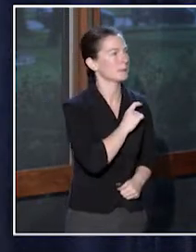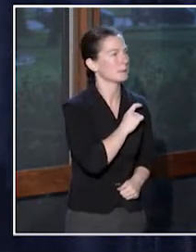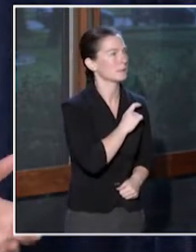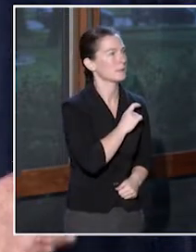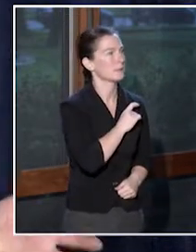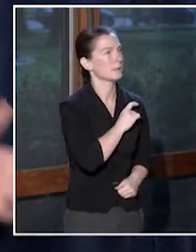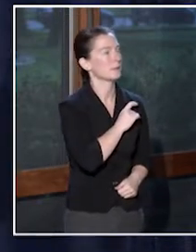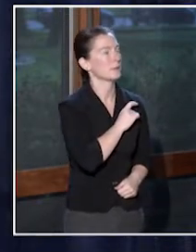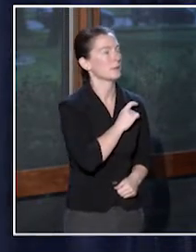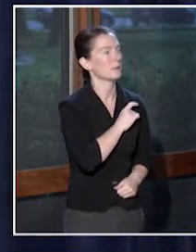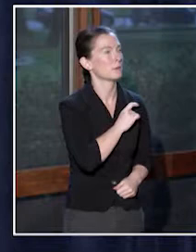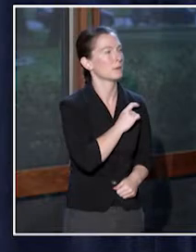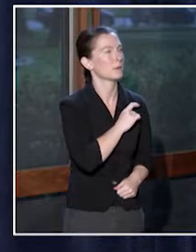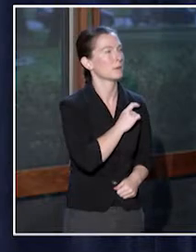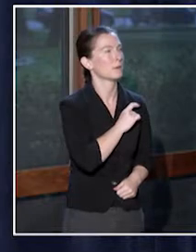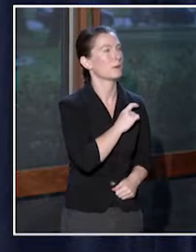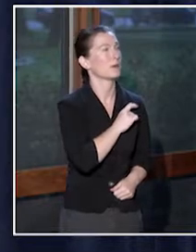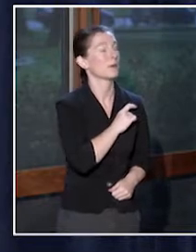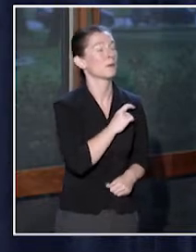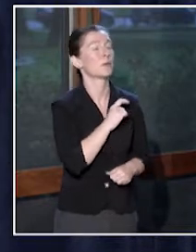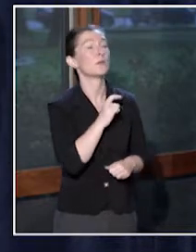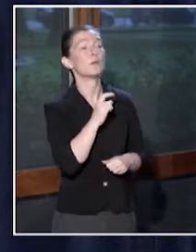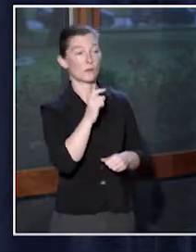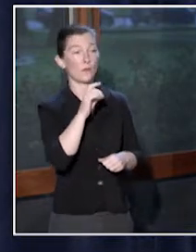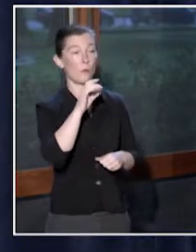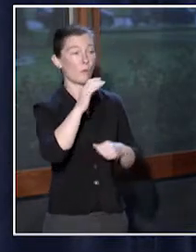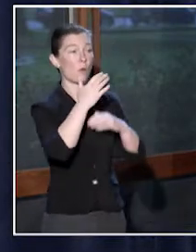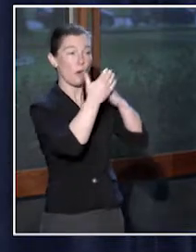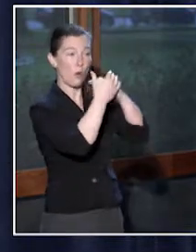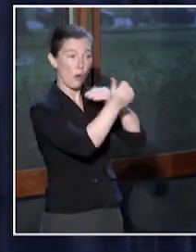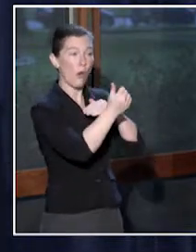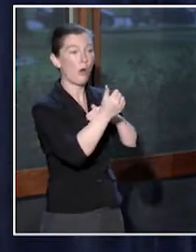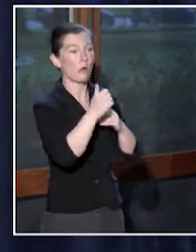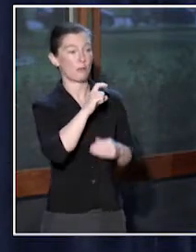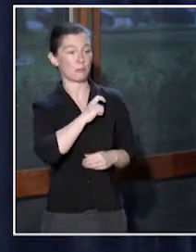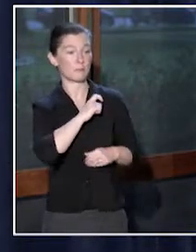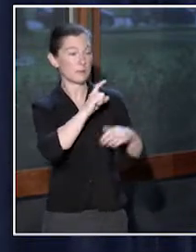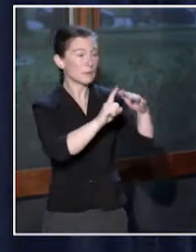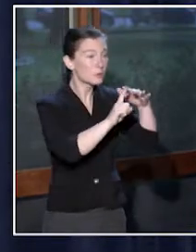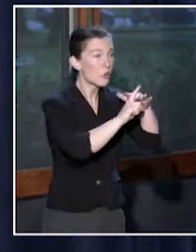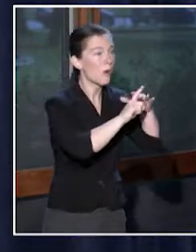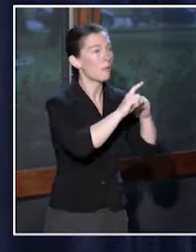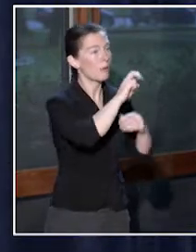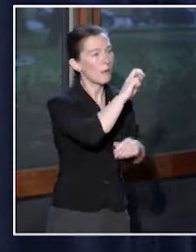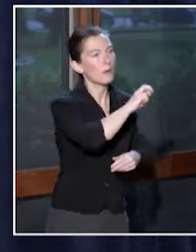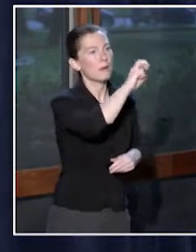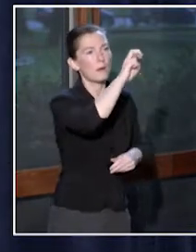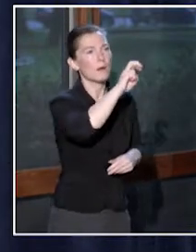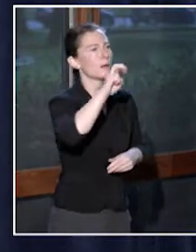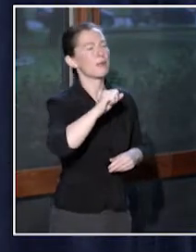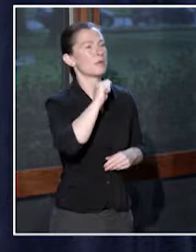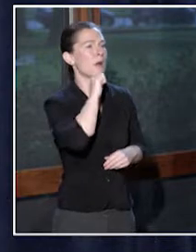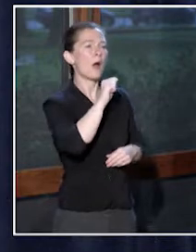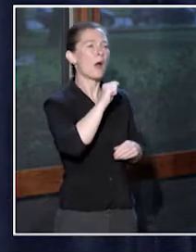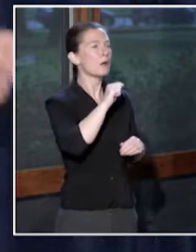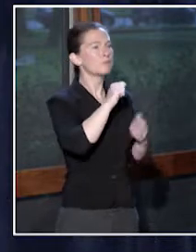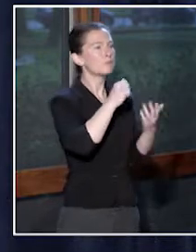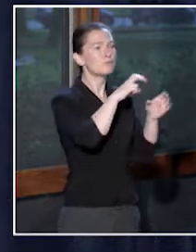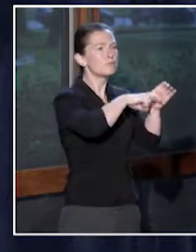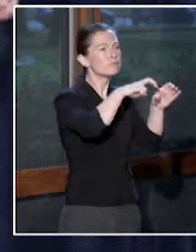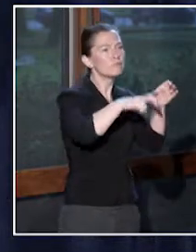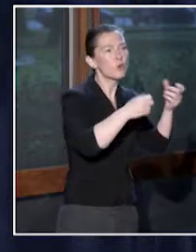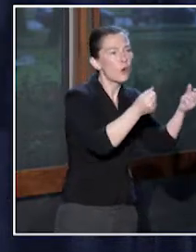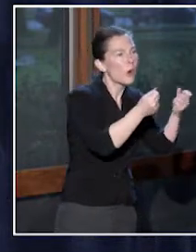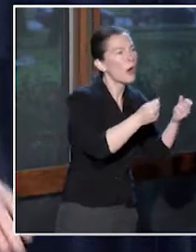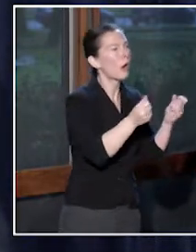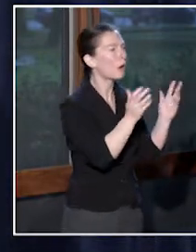As police bounce from call to call to call, and that's what's happening right now. They're not getting out of their cars. They're not talking and engaging. They're going from call